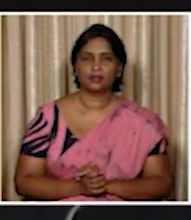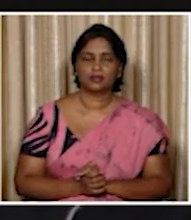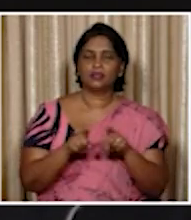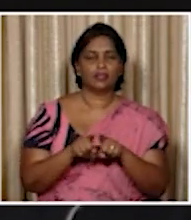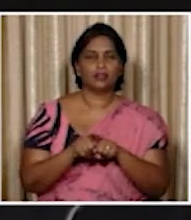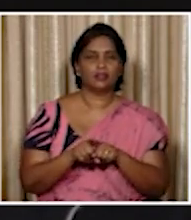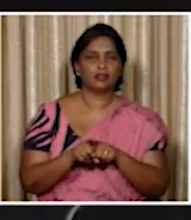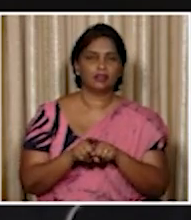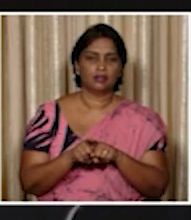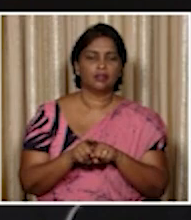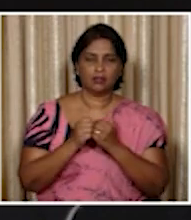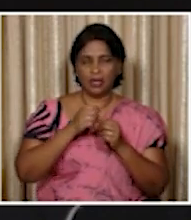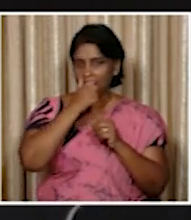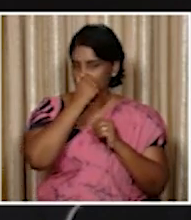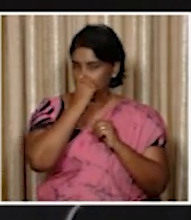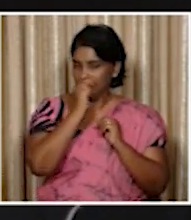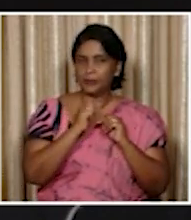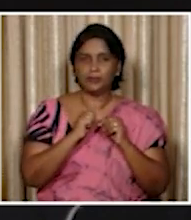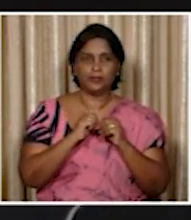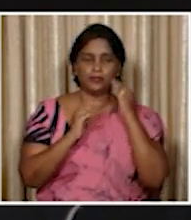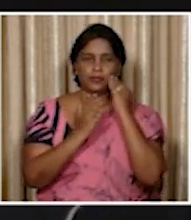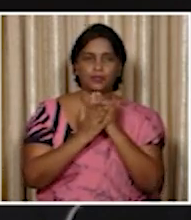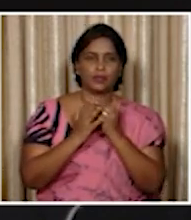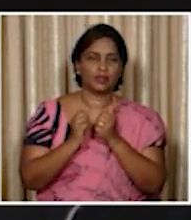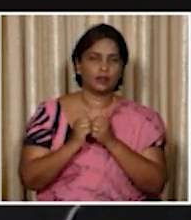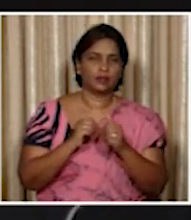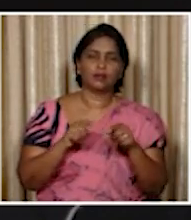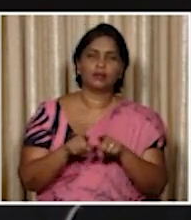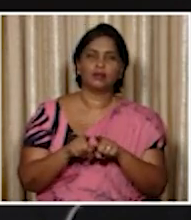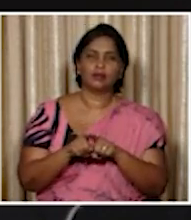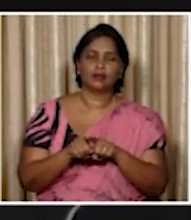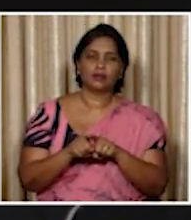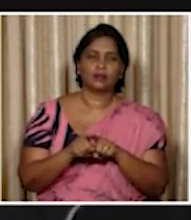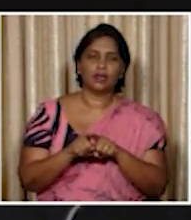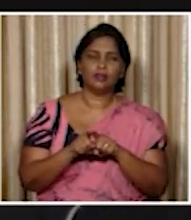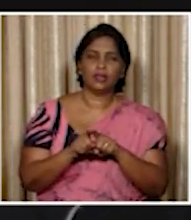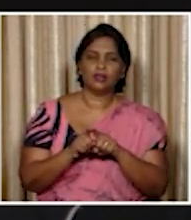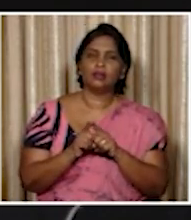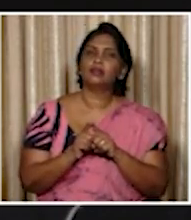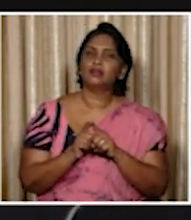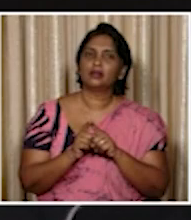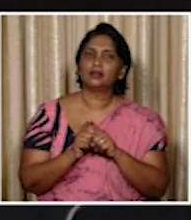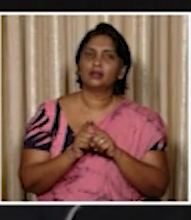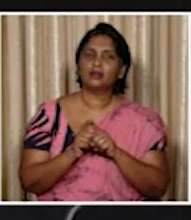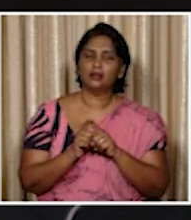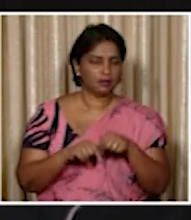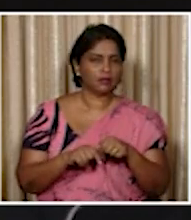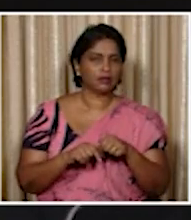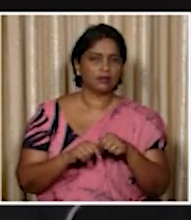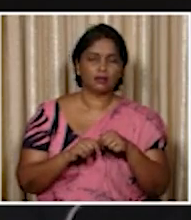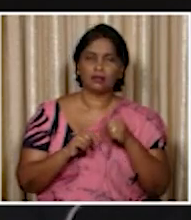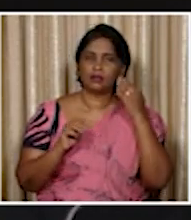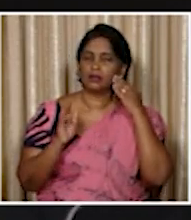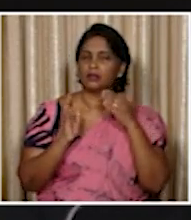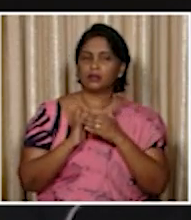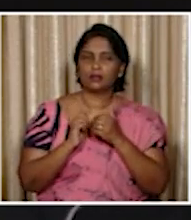in differently numbered clauses. But he admitted that at least four of those clauses had not